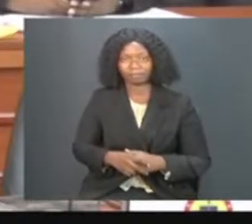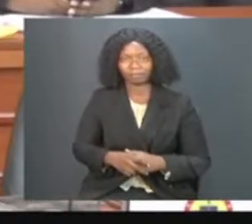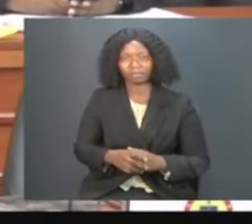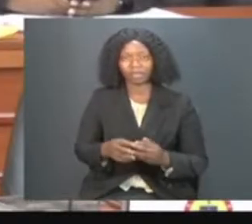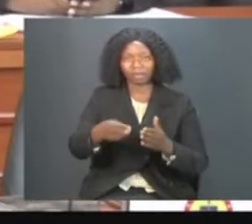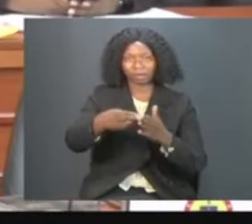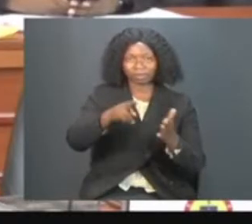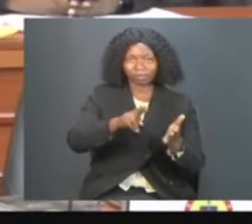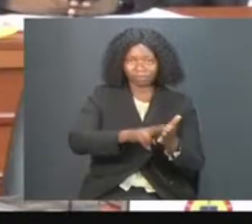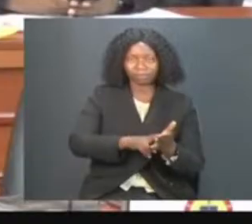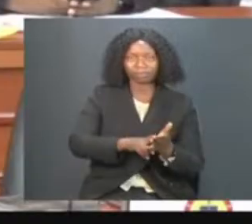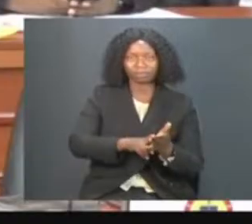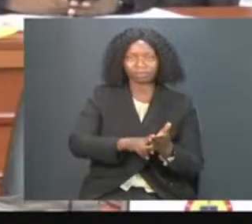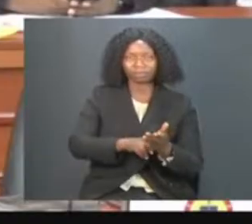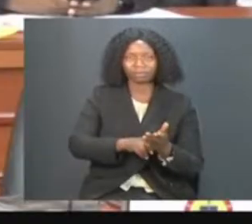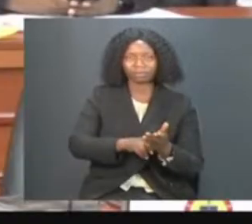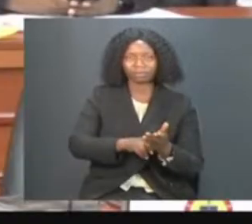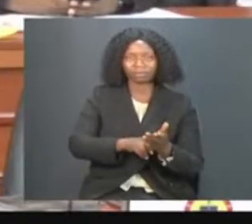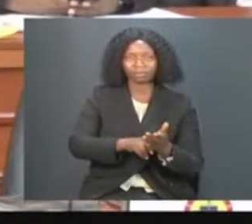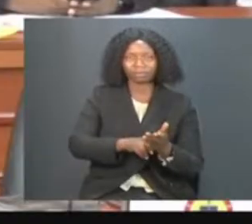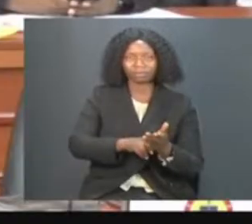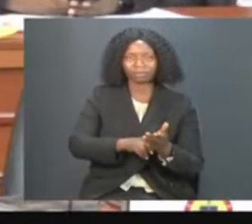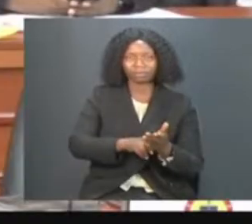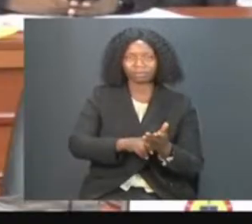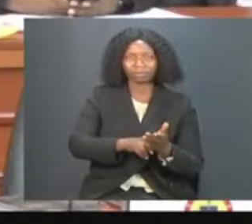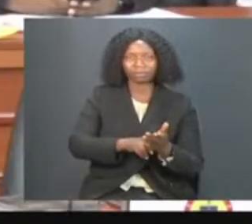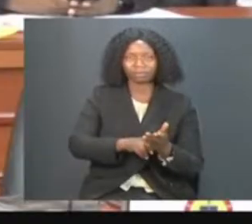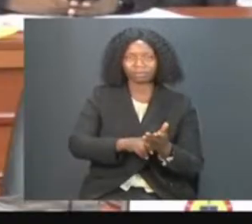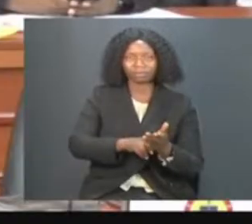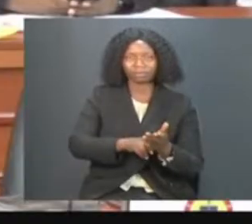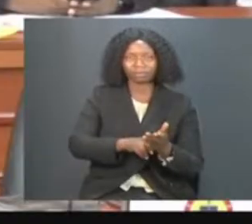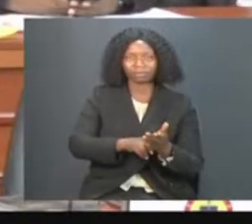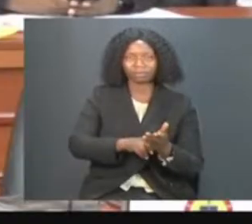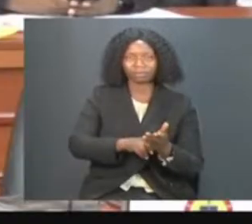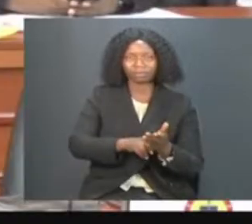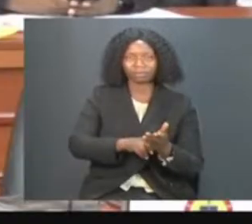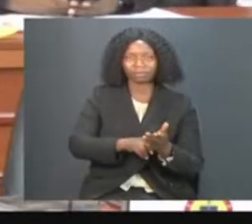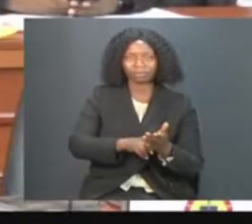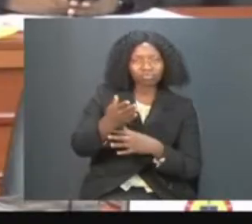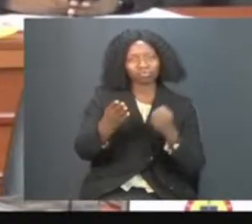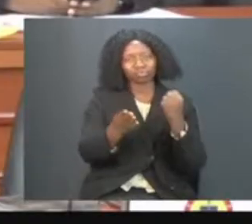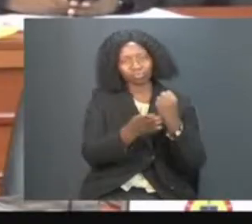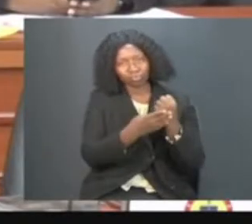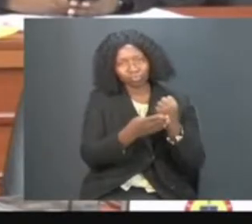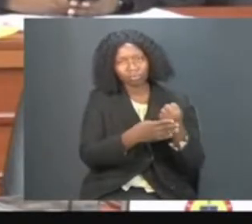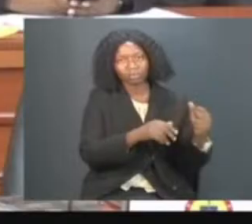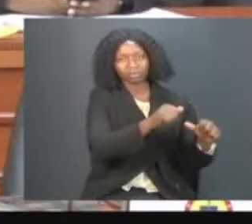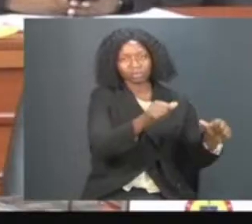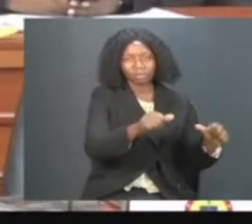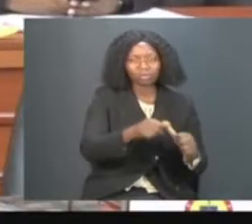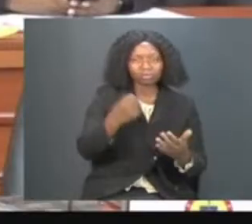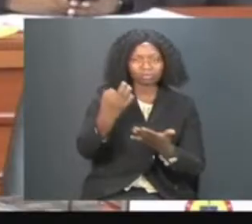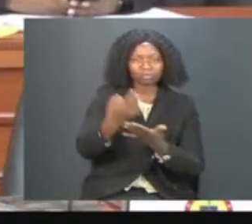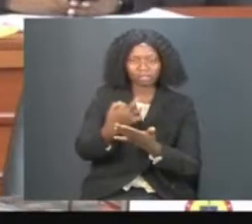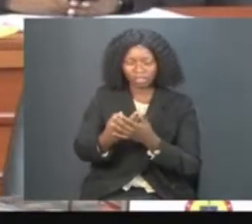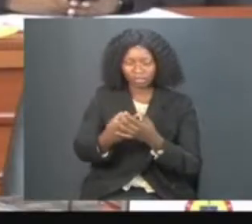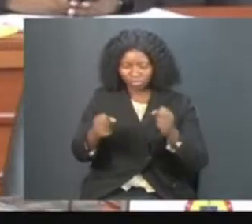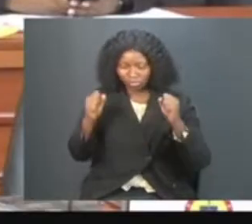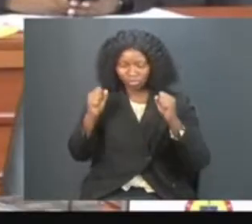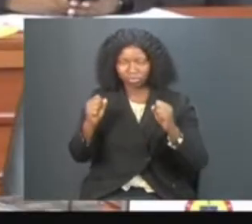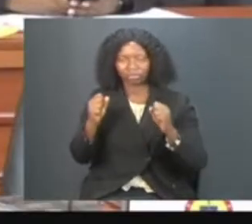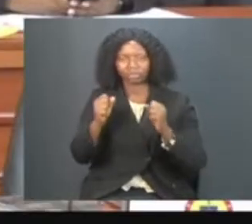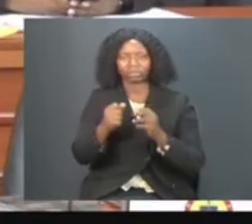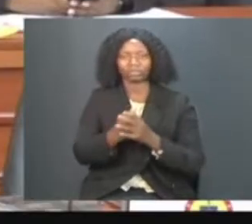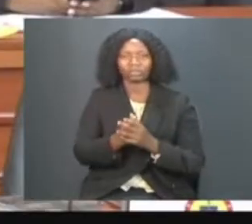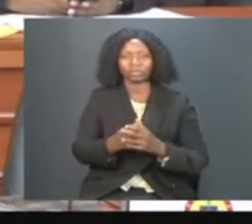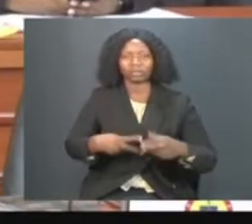report, is supposed to also mobilize capital through the banking sector to finance critical